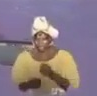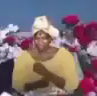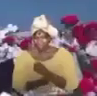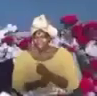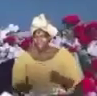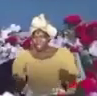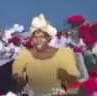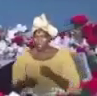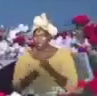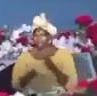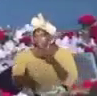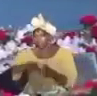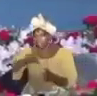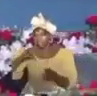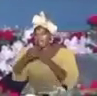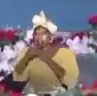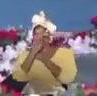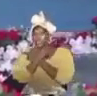Spiritual rest.